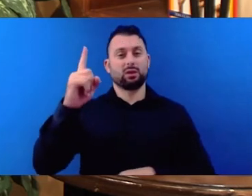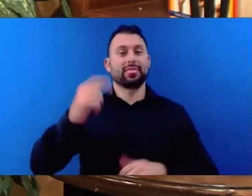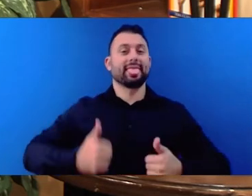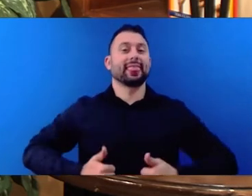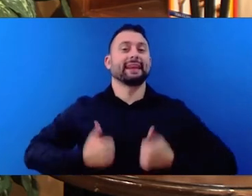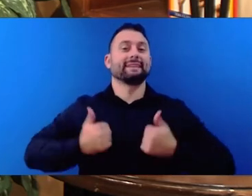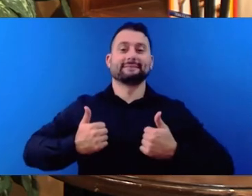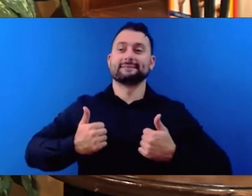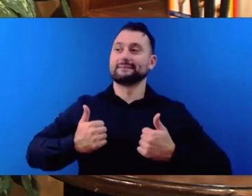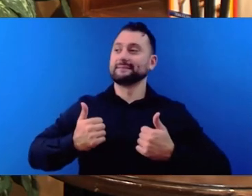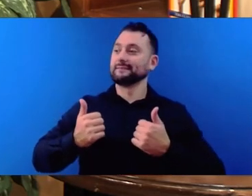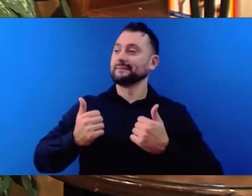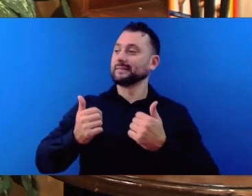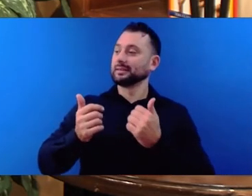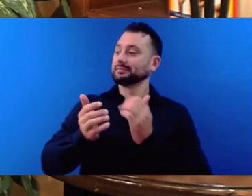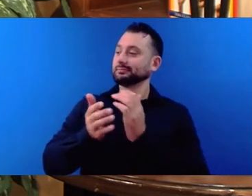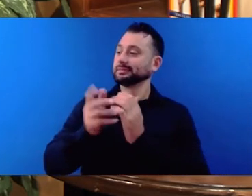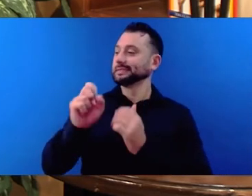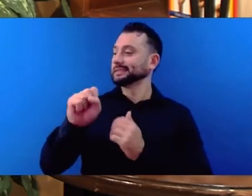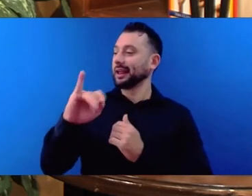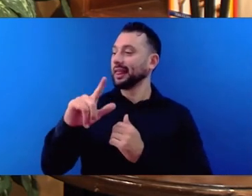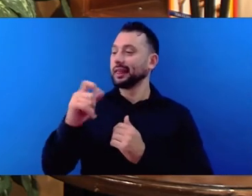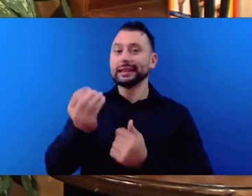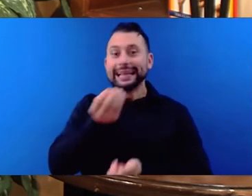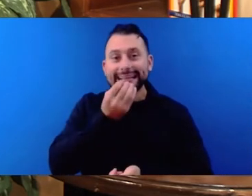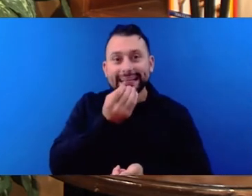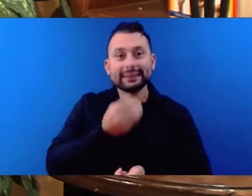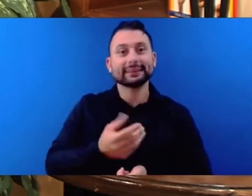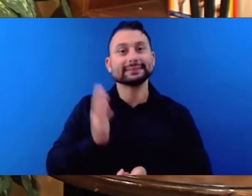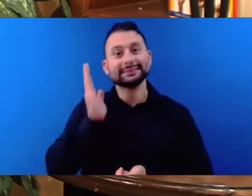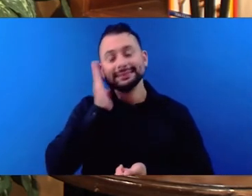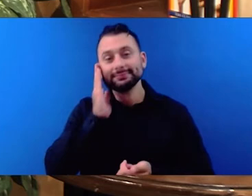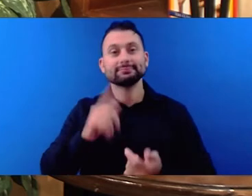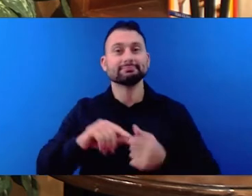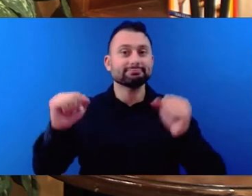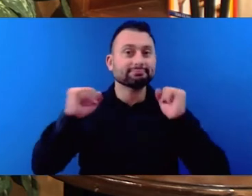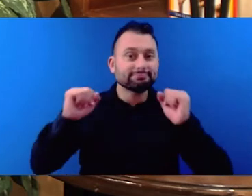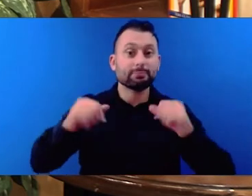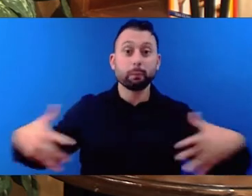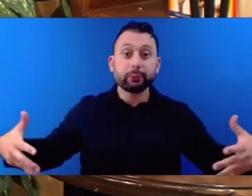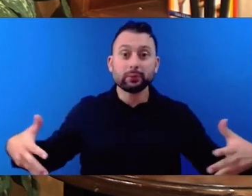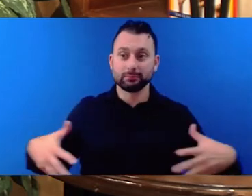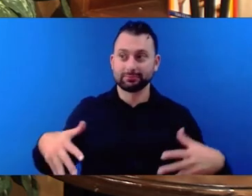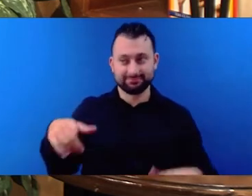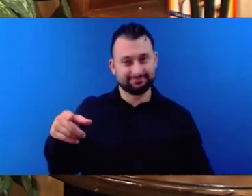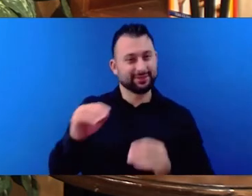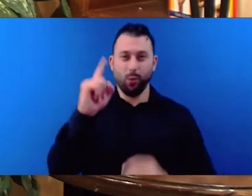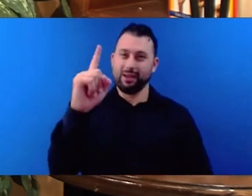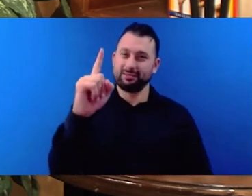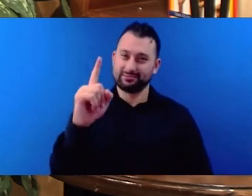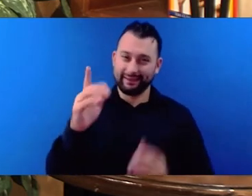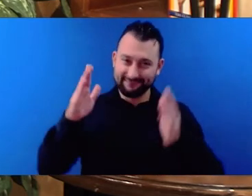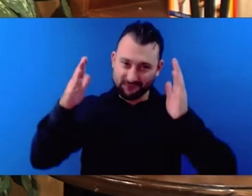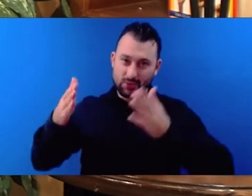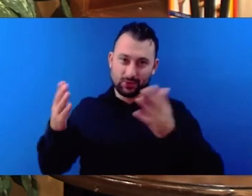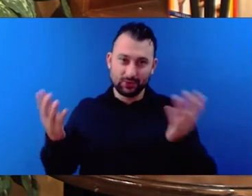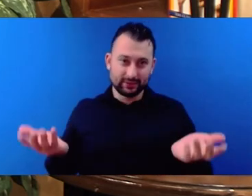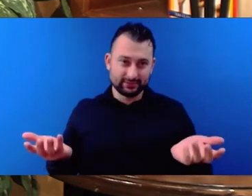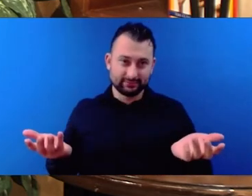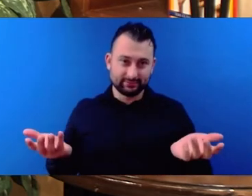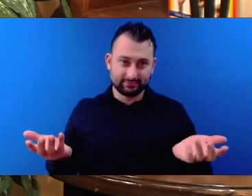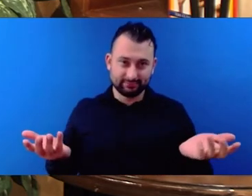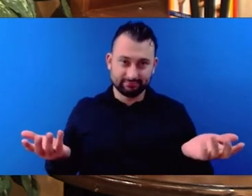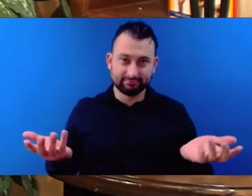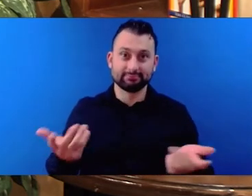smoking, weight loss. And if those things don't seem to bring that A1C level down, indicating that